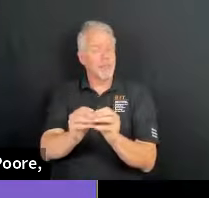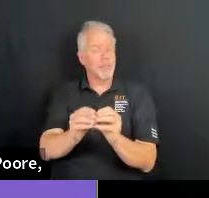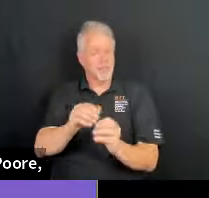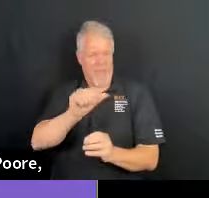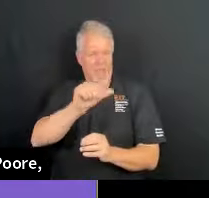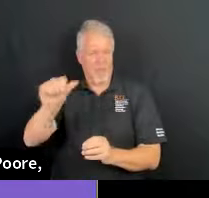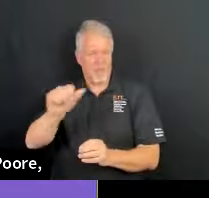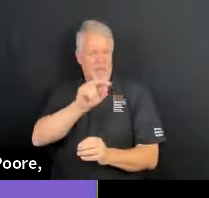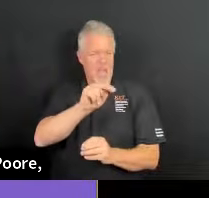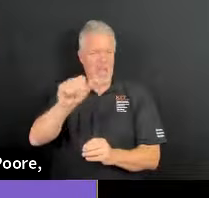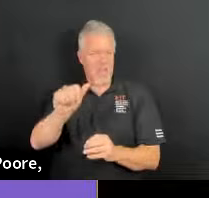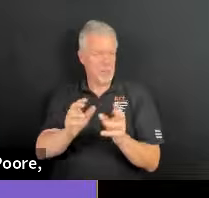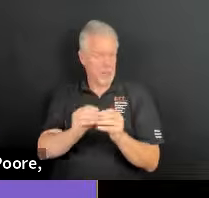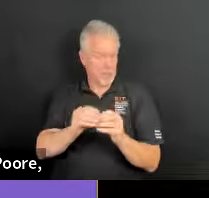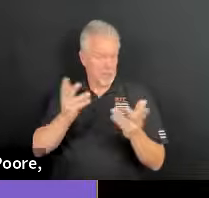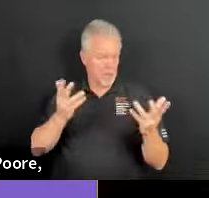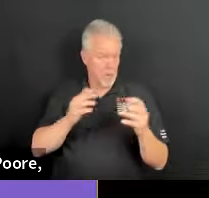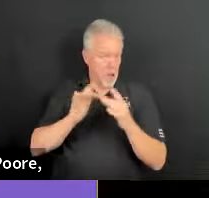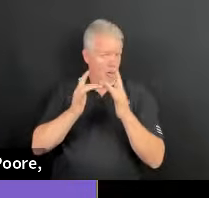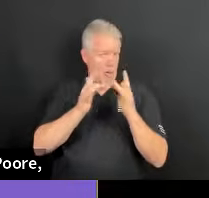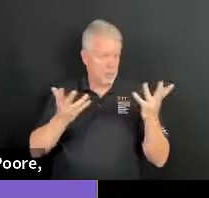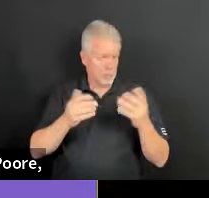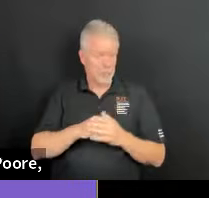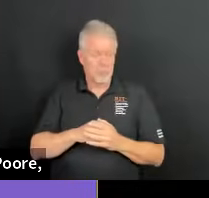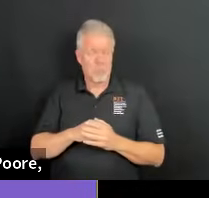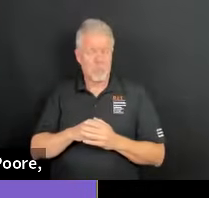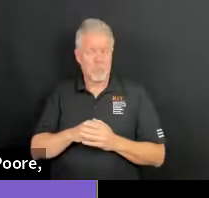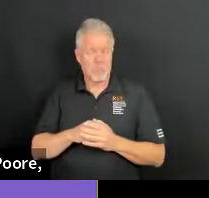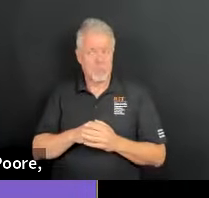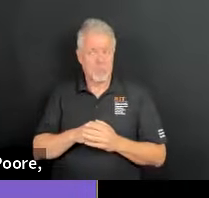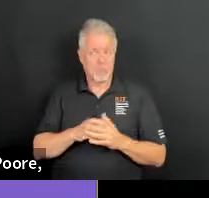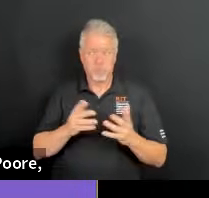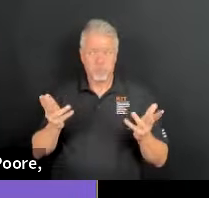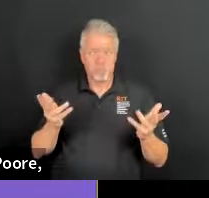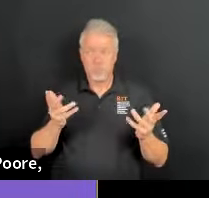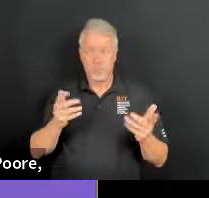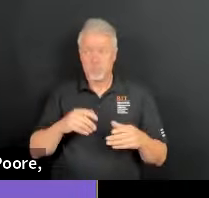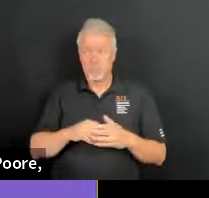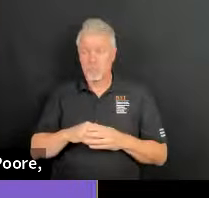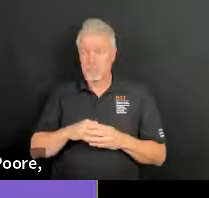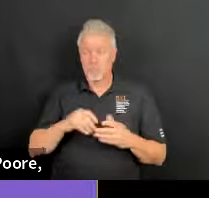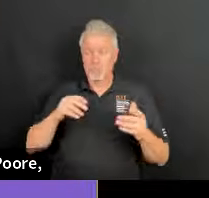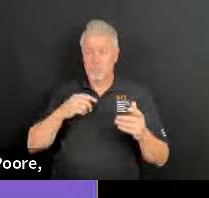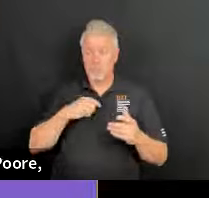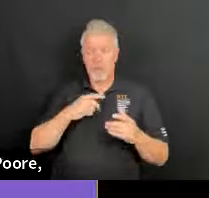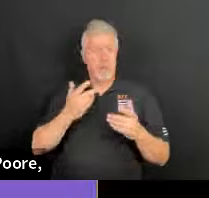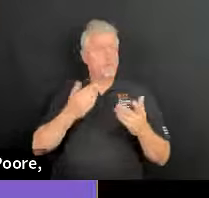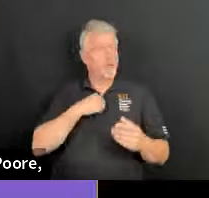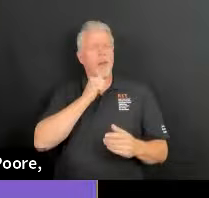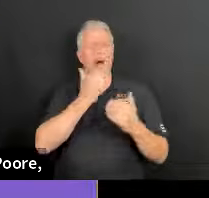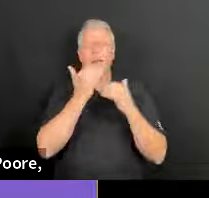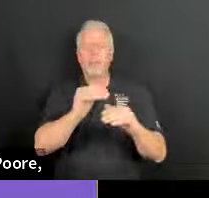increased access to these meetings, as in like AA and NA meetings, because they were online.